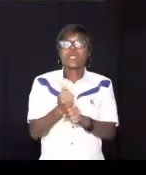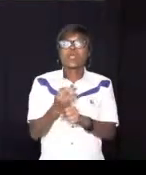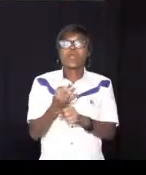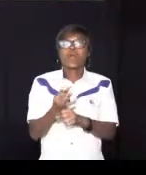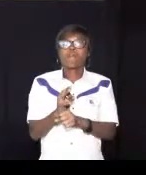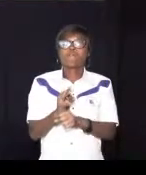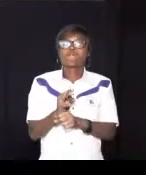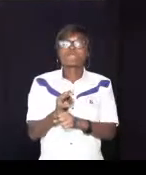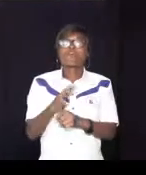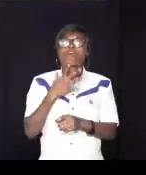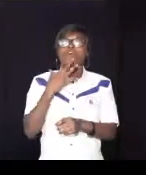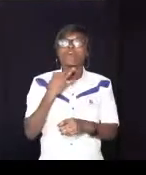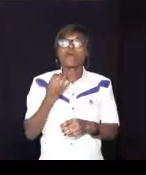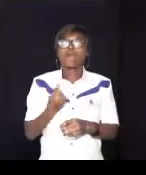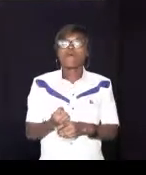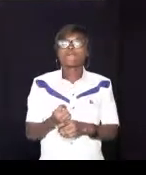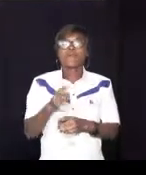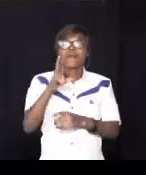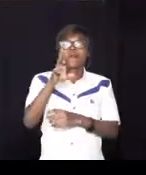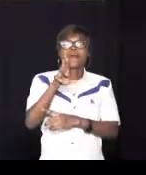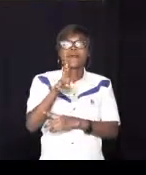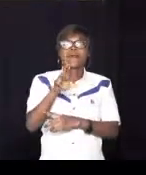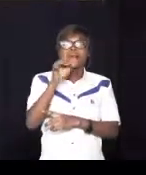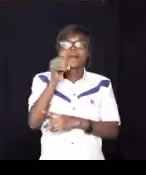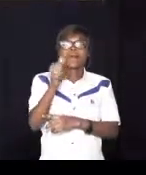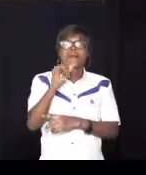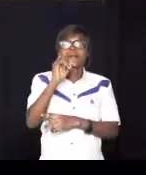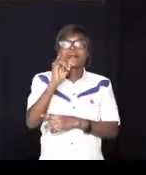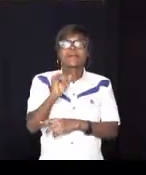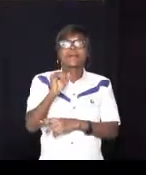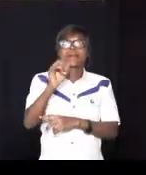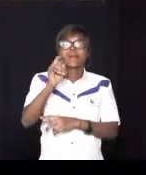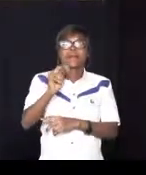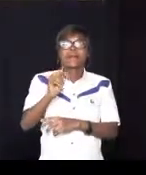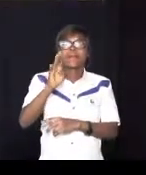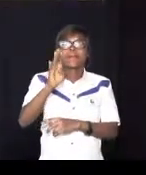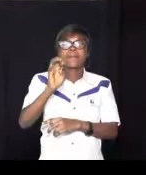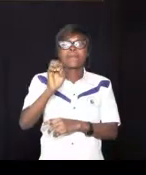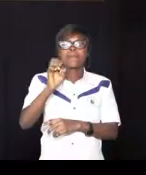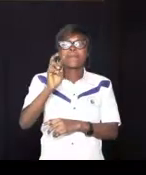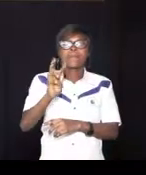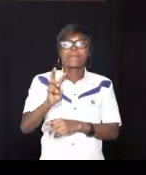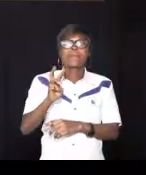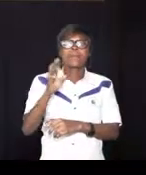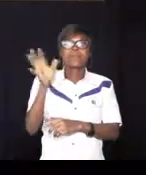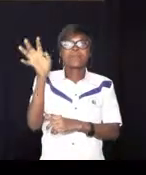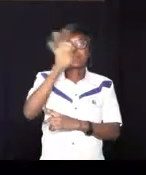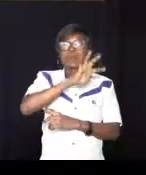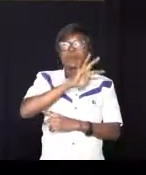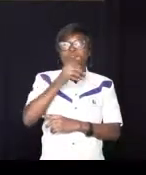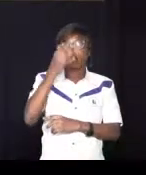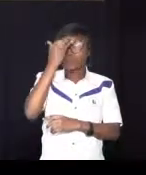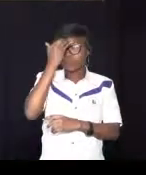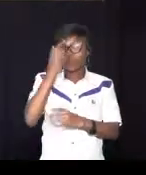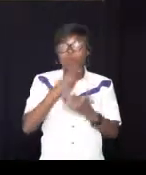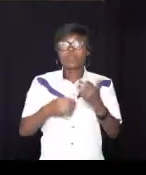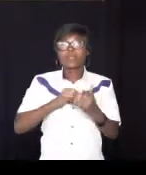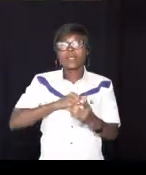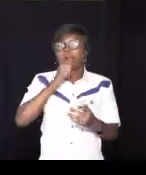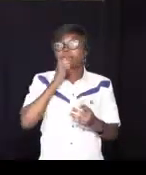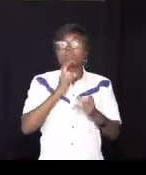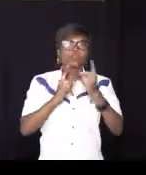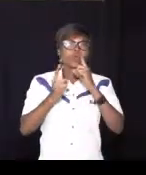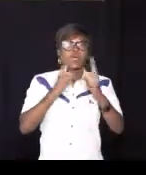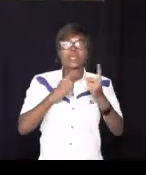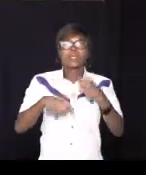and form the color of rainbows. I know some of you have seen, when talking about rainbow, you know what I'm